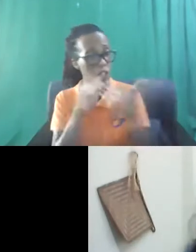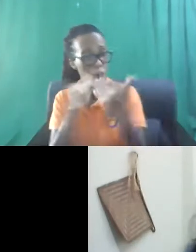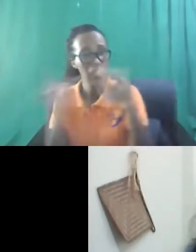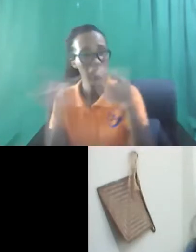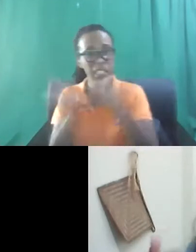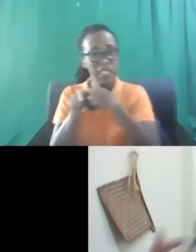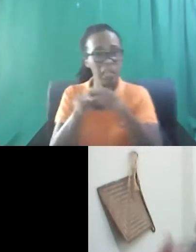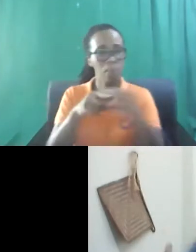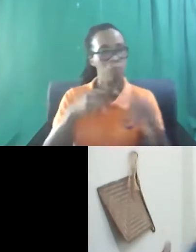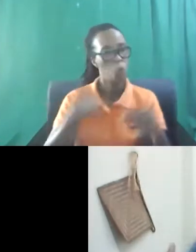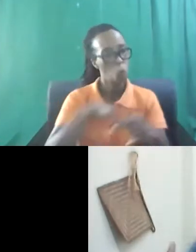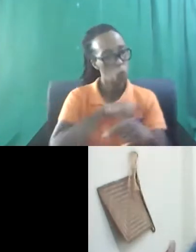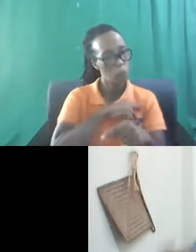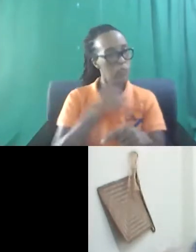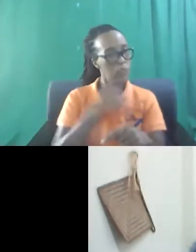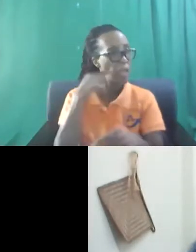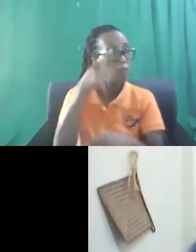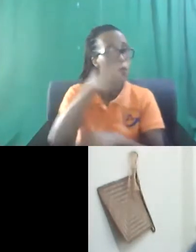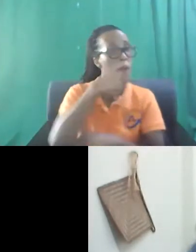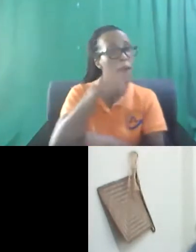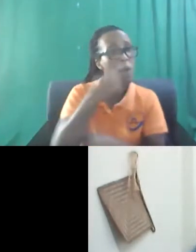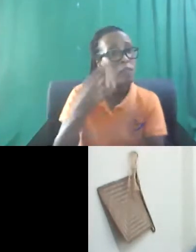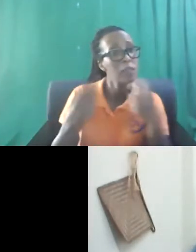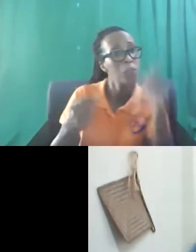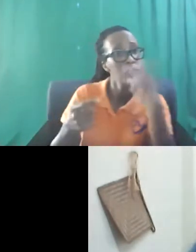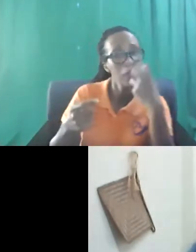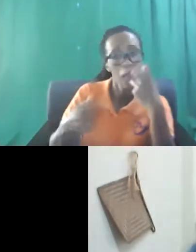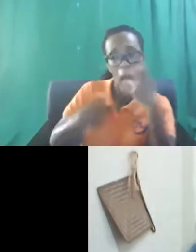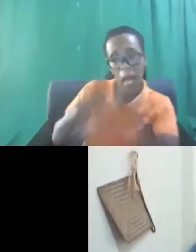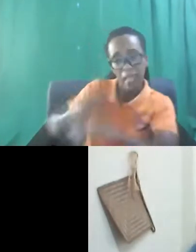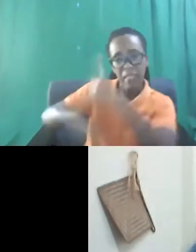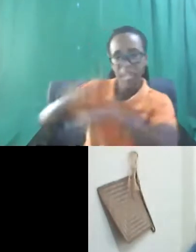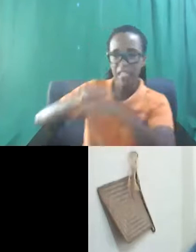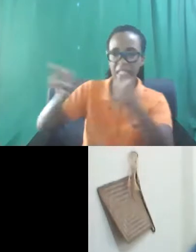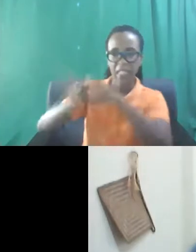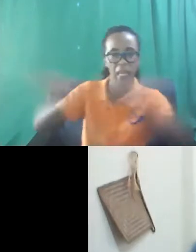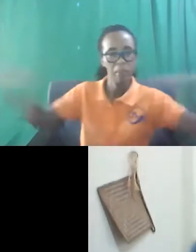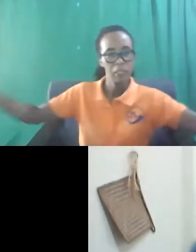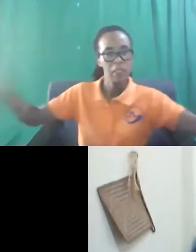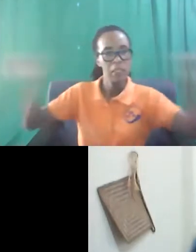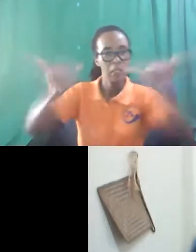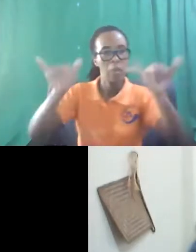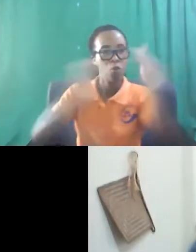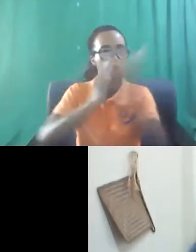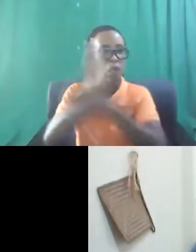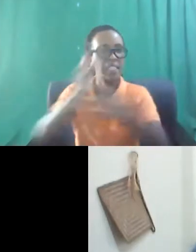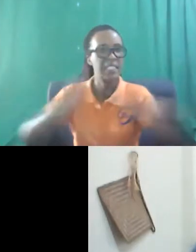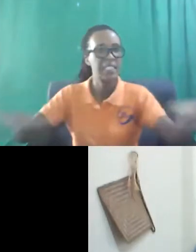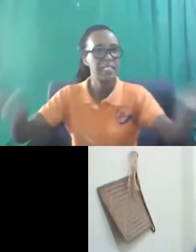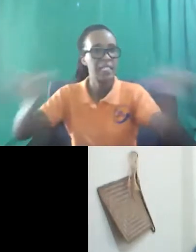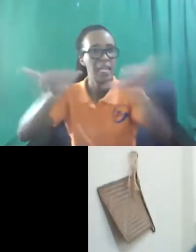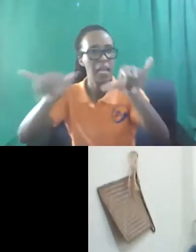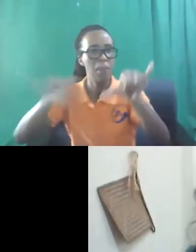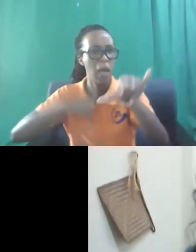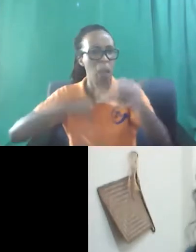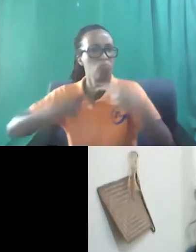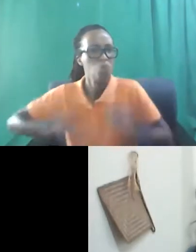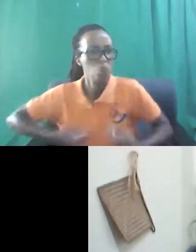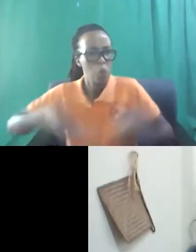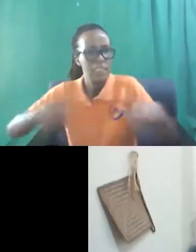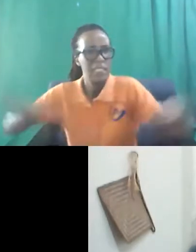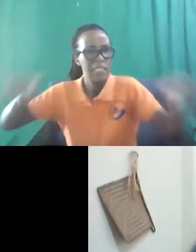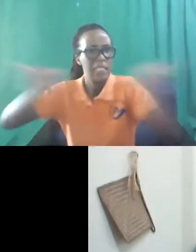you. Right. And I deserve the same rights that you do. You know, I have the same human rights. So I would